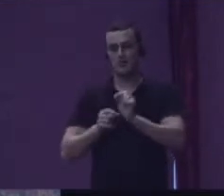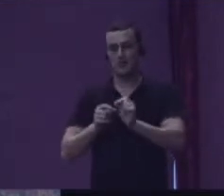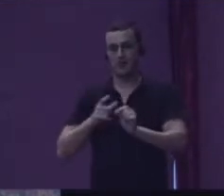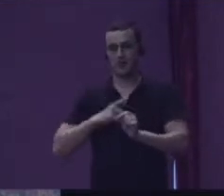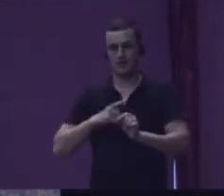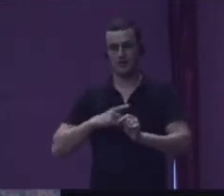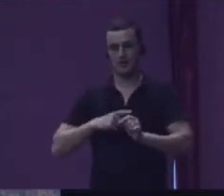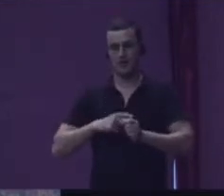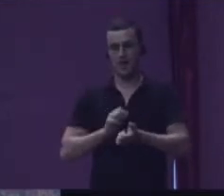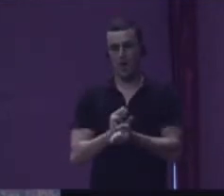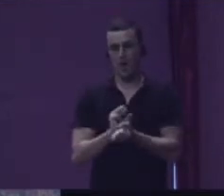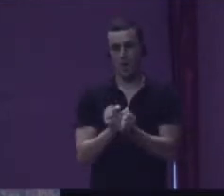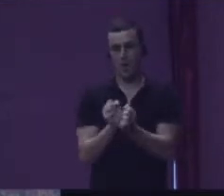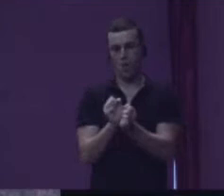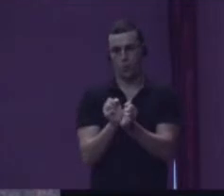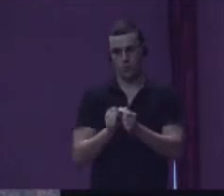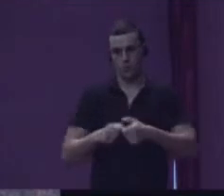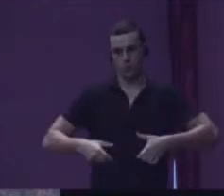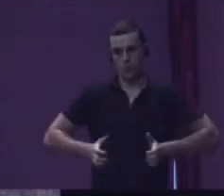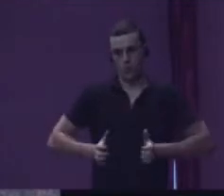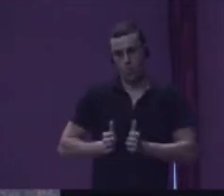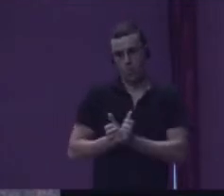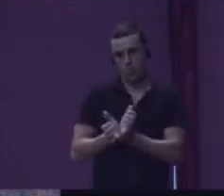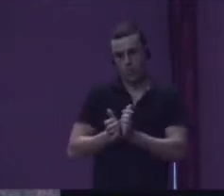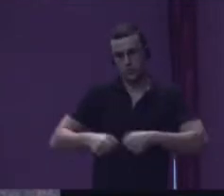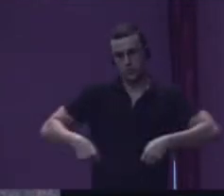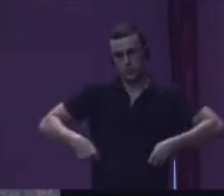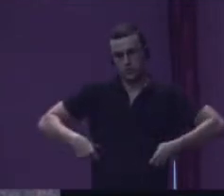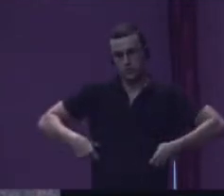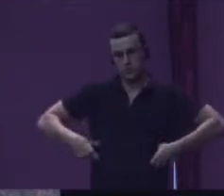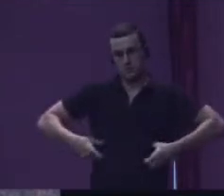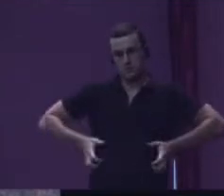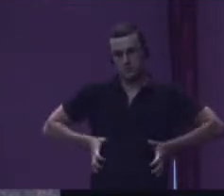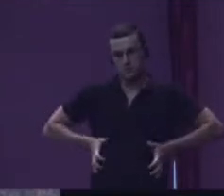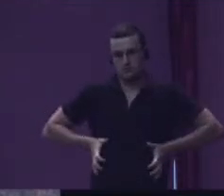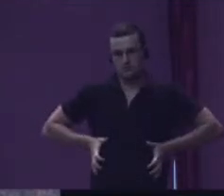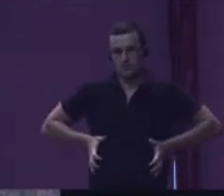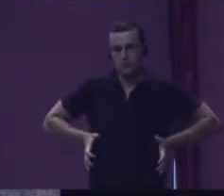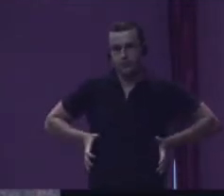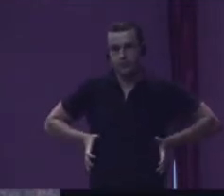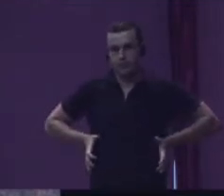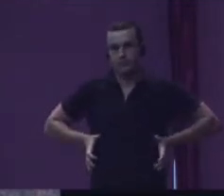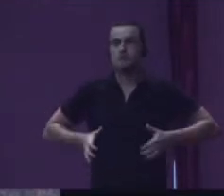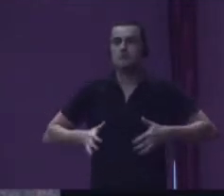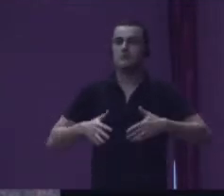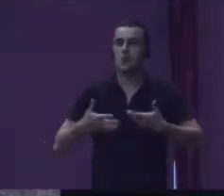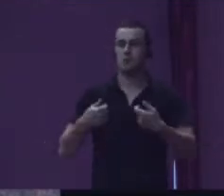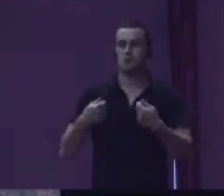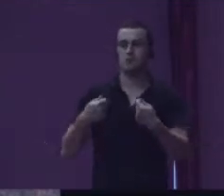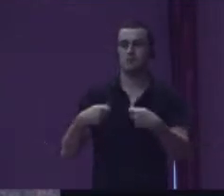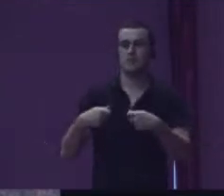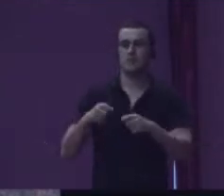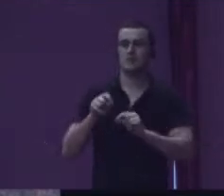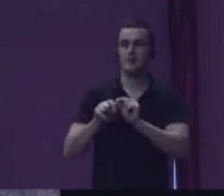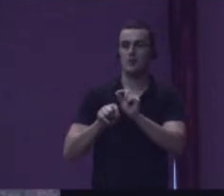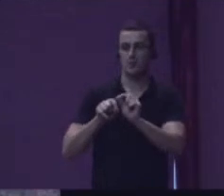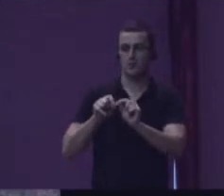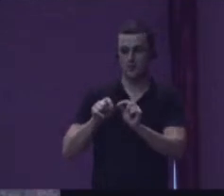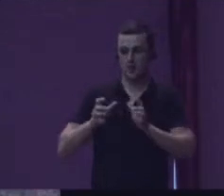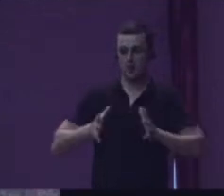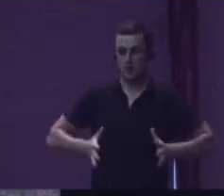binder to push them and hold them together. And again, this is something that used to be practiced in the States long ago and